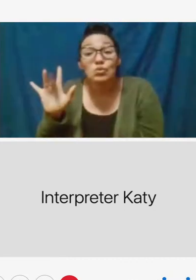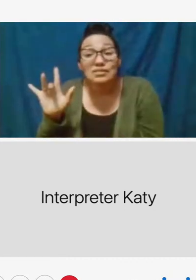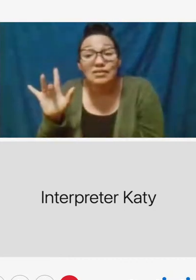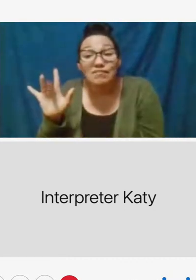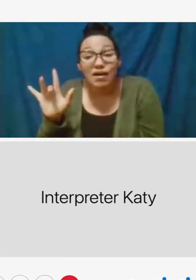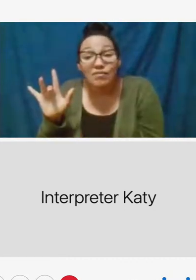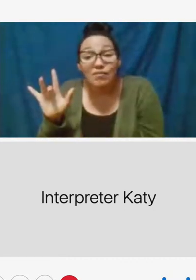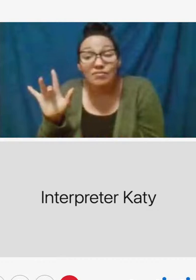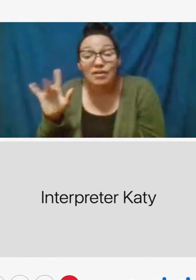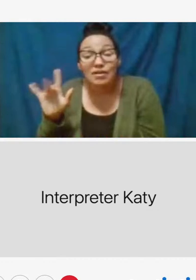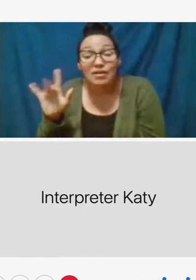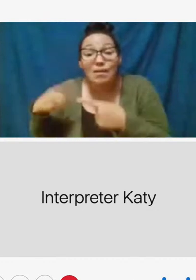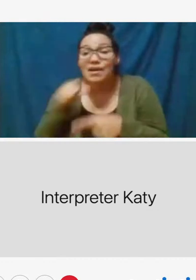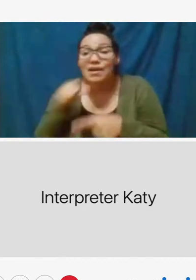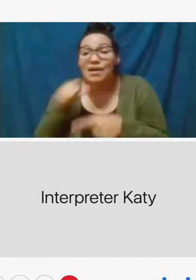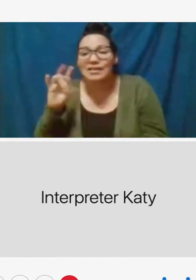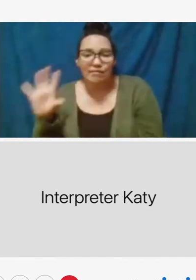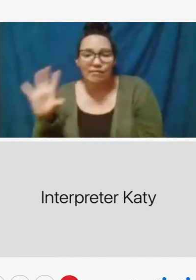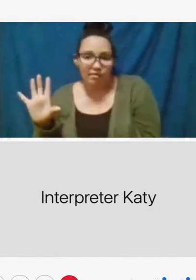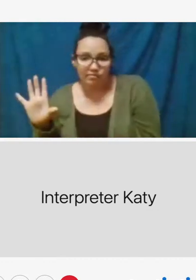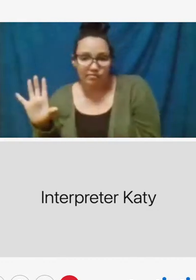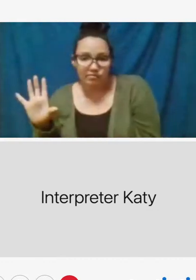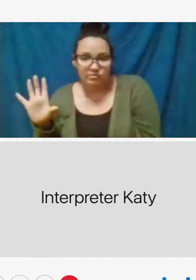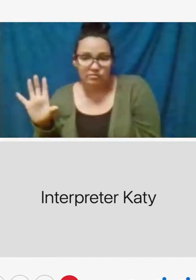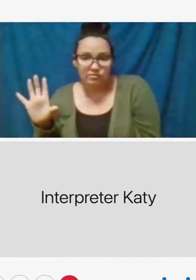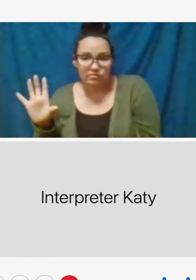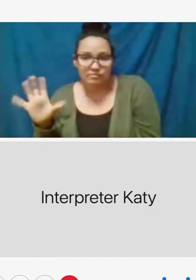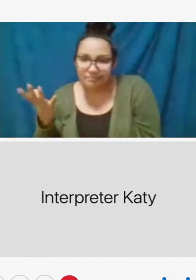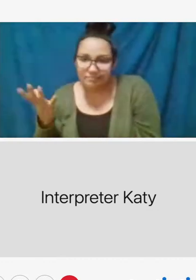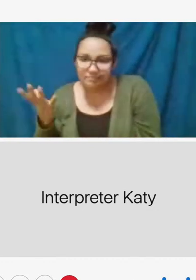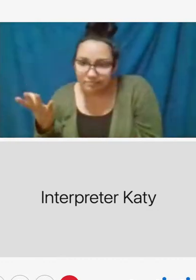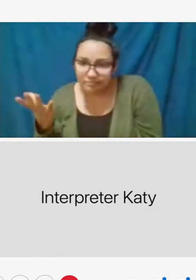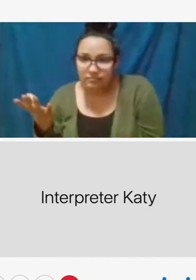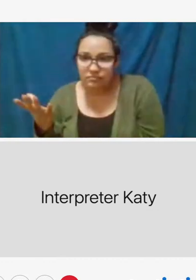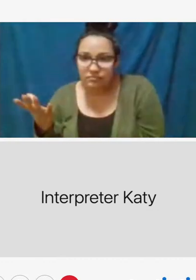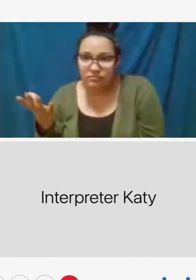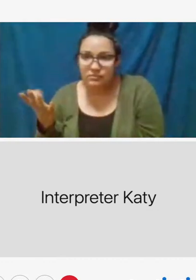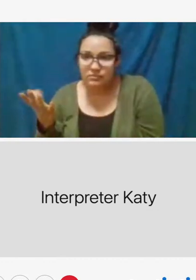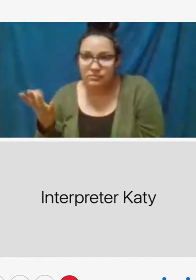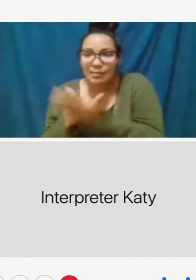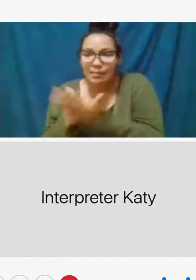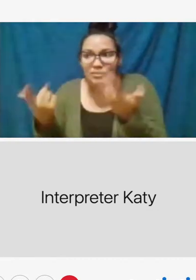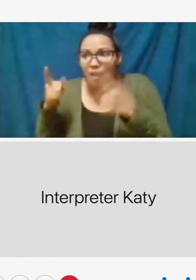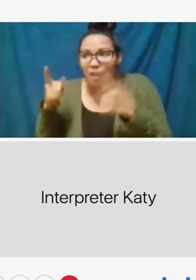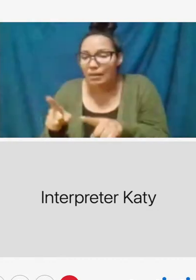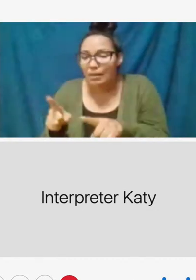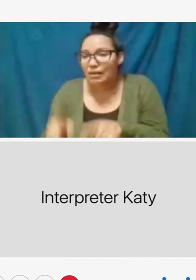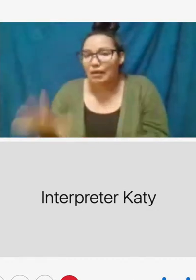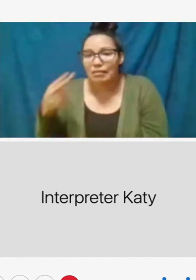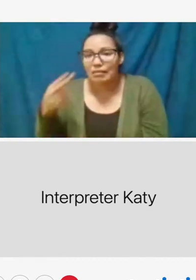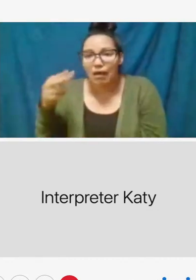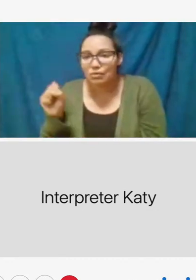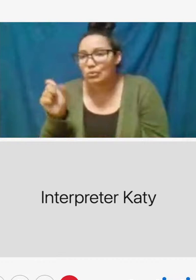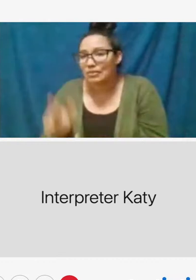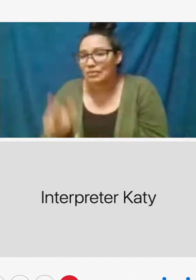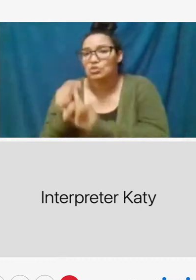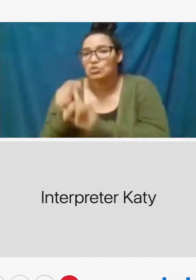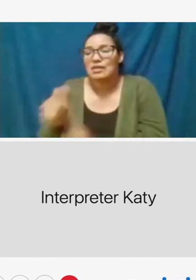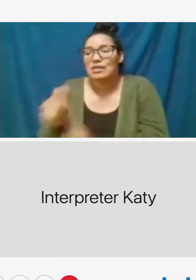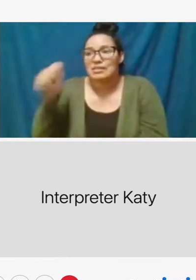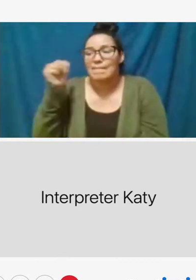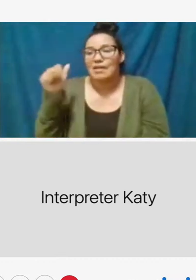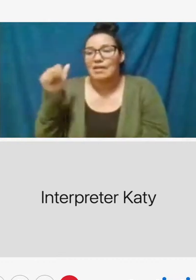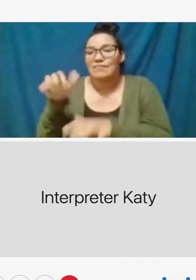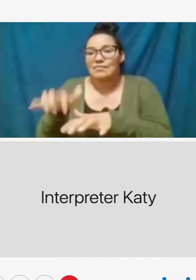miles hour some of these things are happening at Bloomington High School especially back in the stadium area where I got